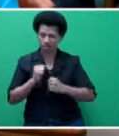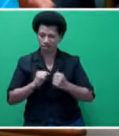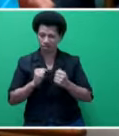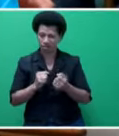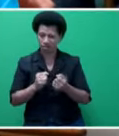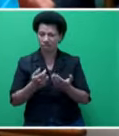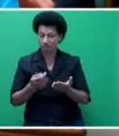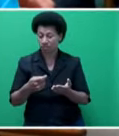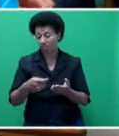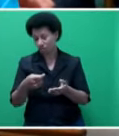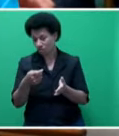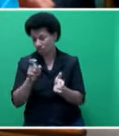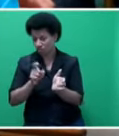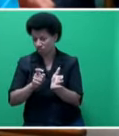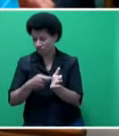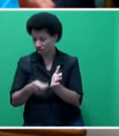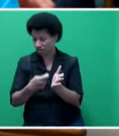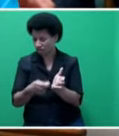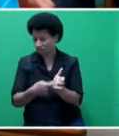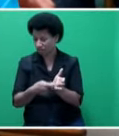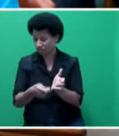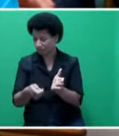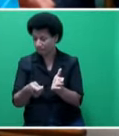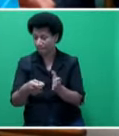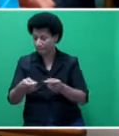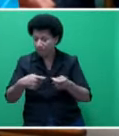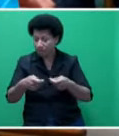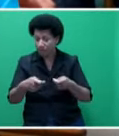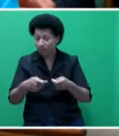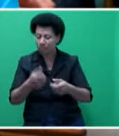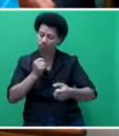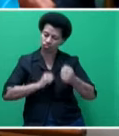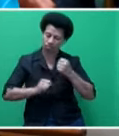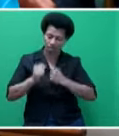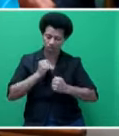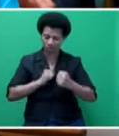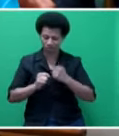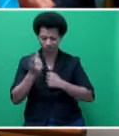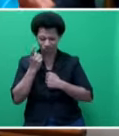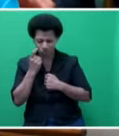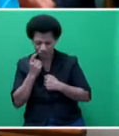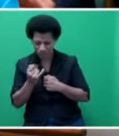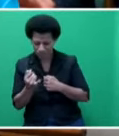down, and people are struggling to get income there.